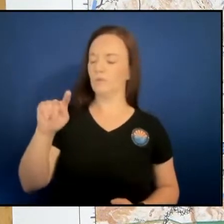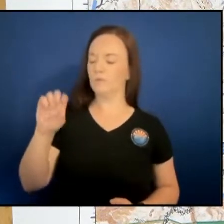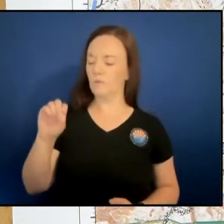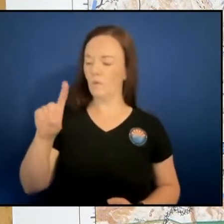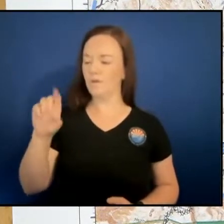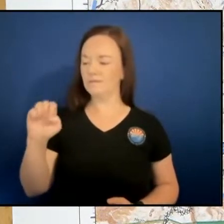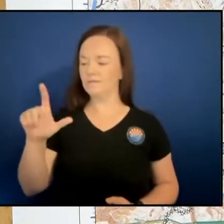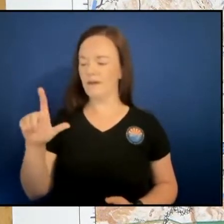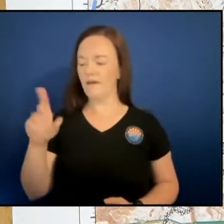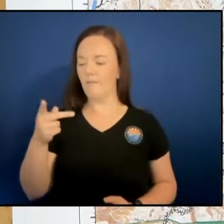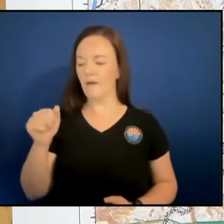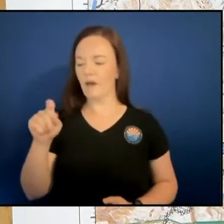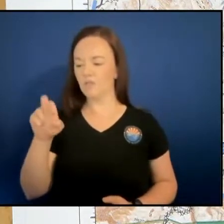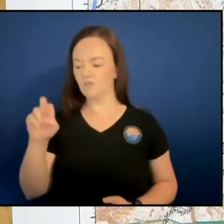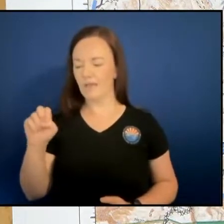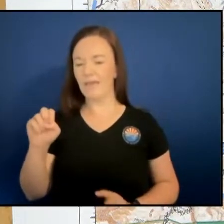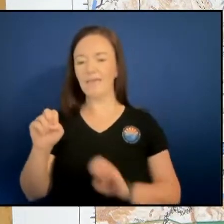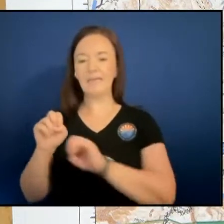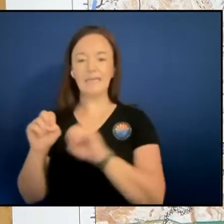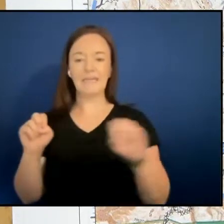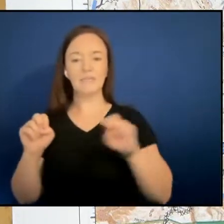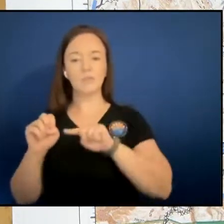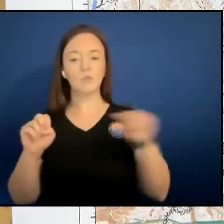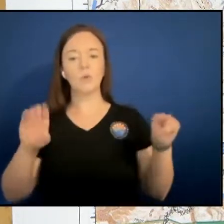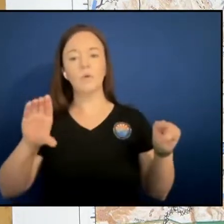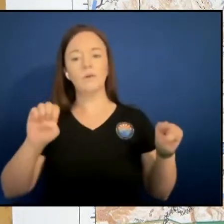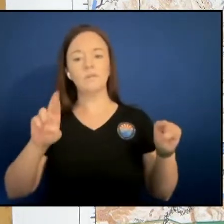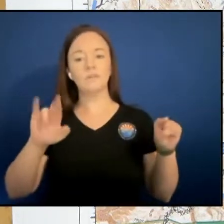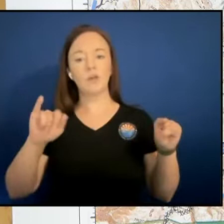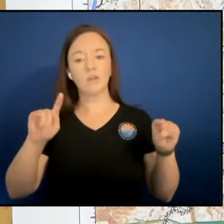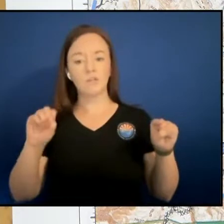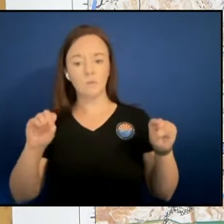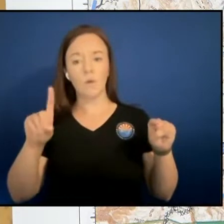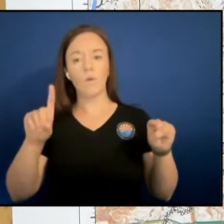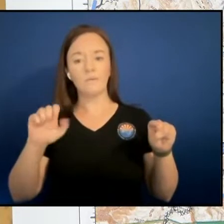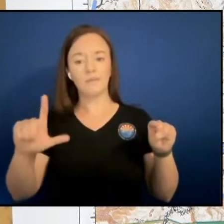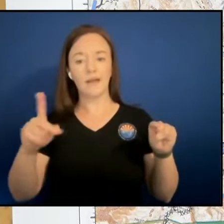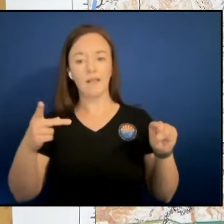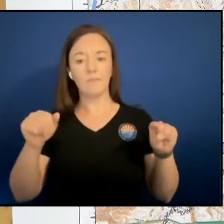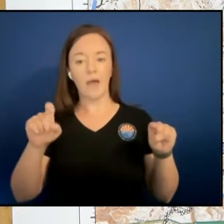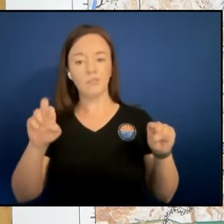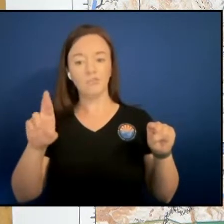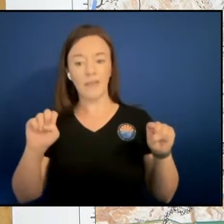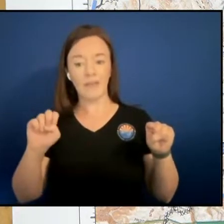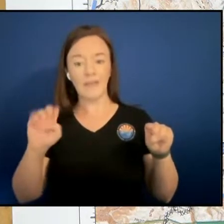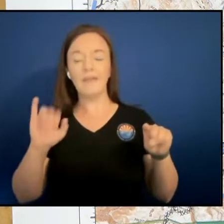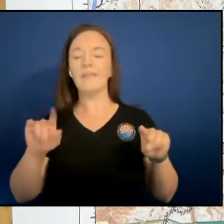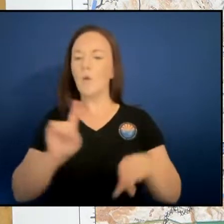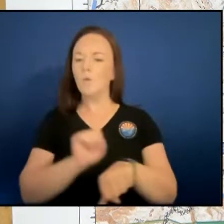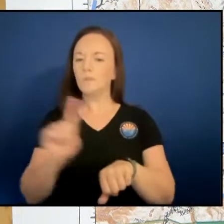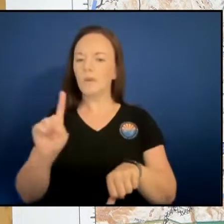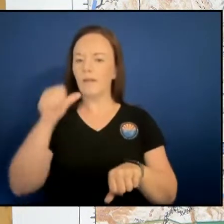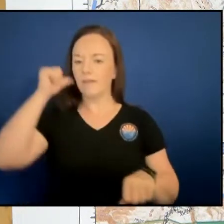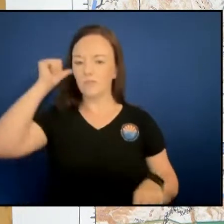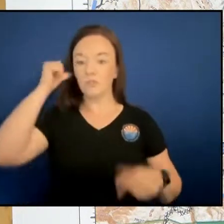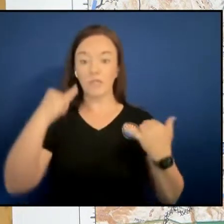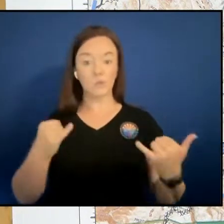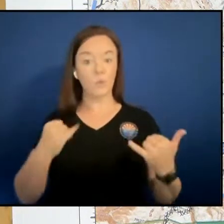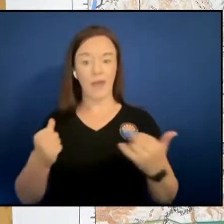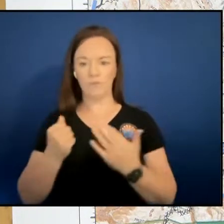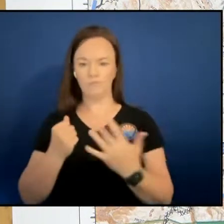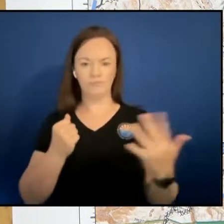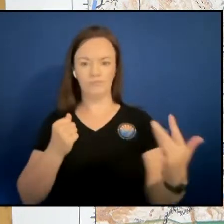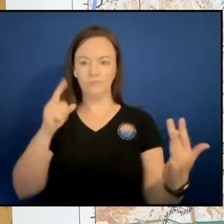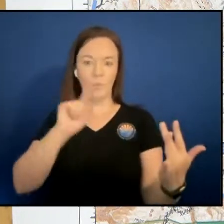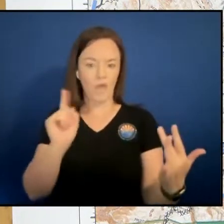the Cerrito del Padre. Again, that was at 1 o'clock yesterday. We're not quite sure where it really is. Hopefully we can find out later on